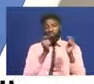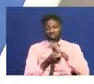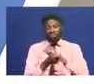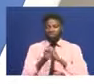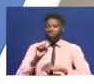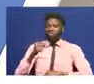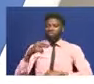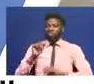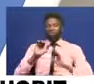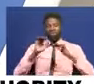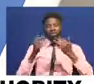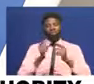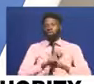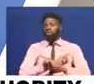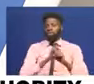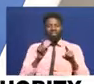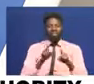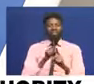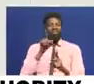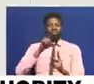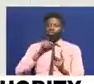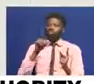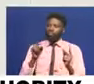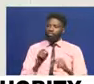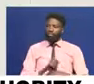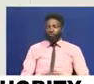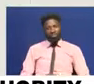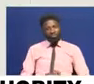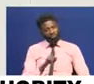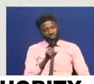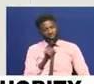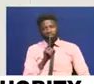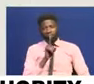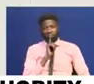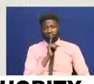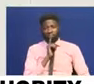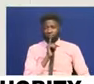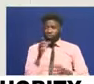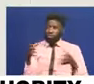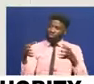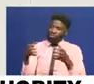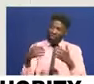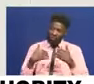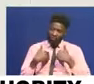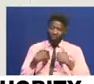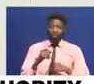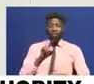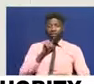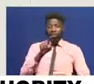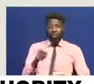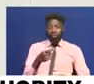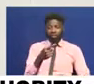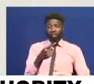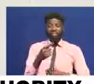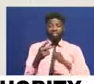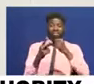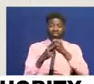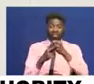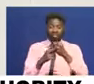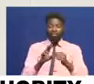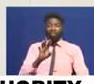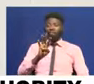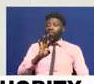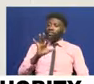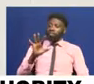or not. Look, I mean, you're talking about an institution that has a workforce of about 1,700 and? 145, yes.